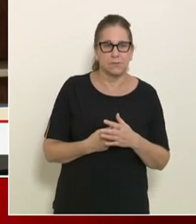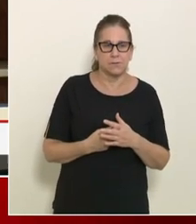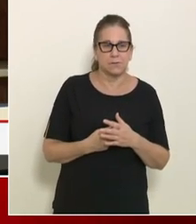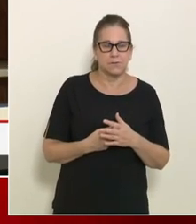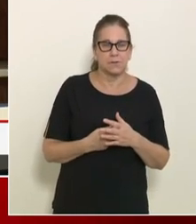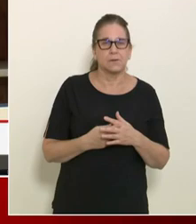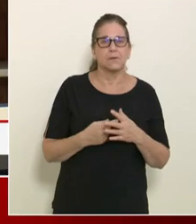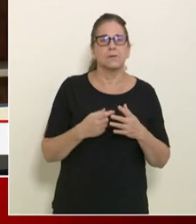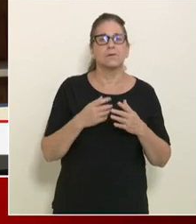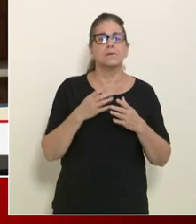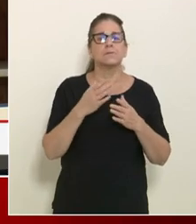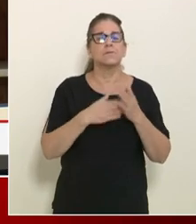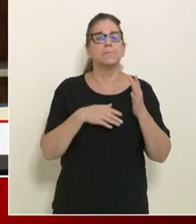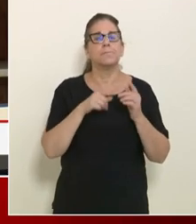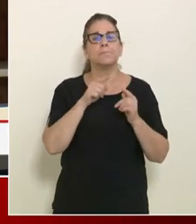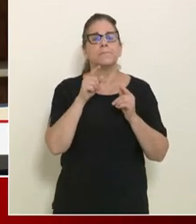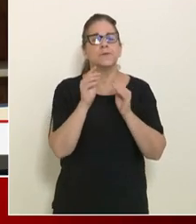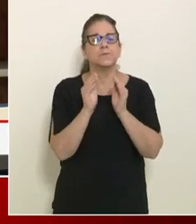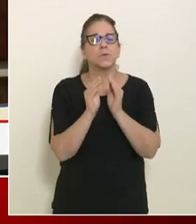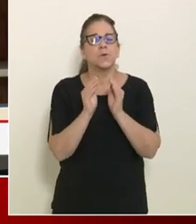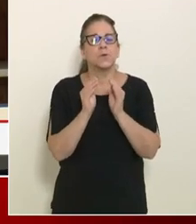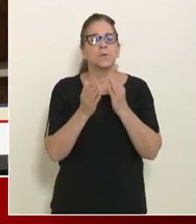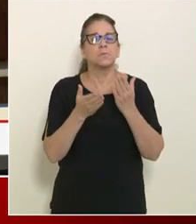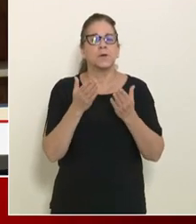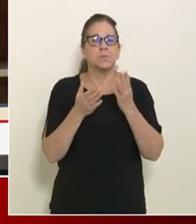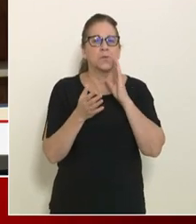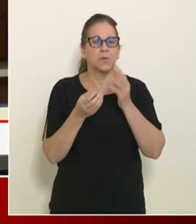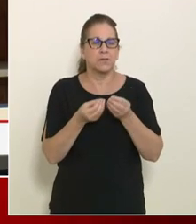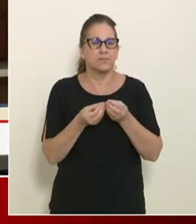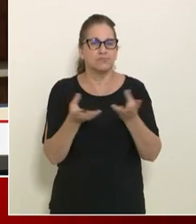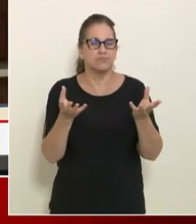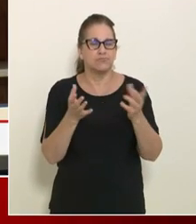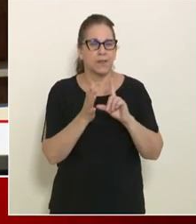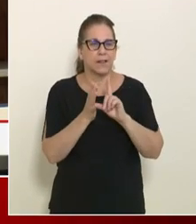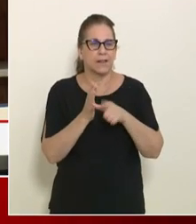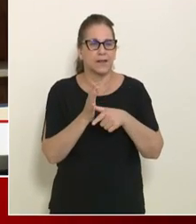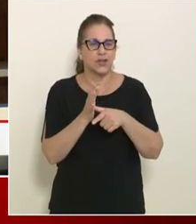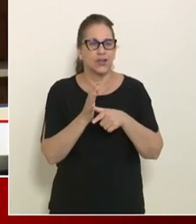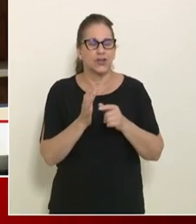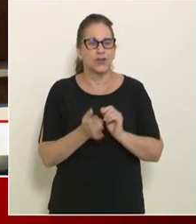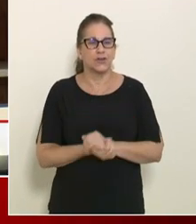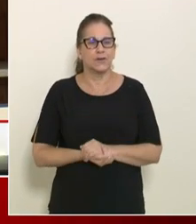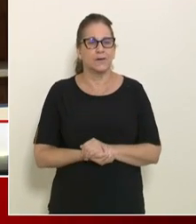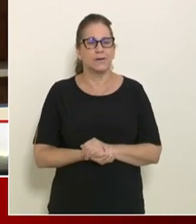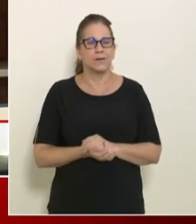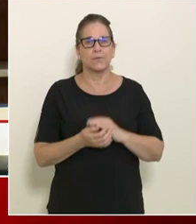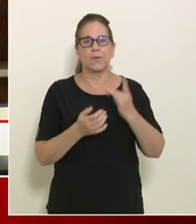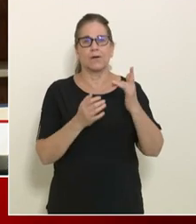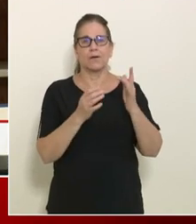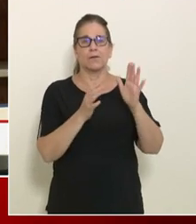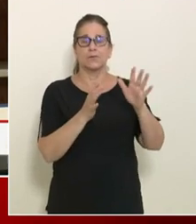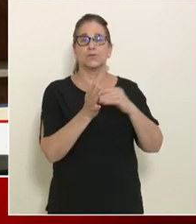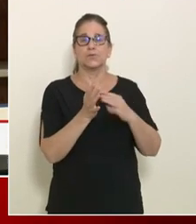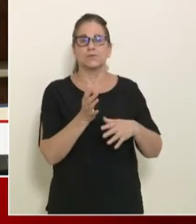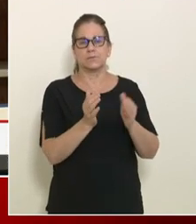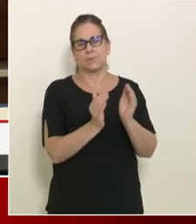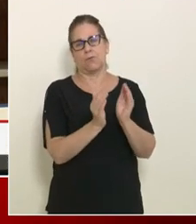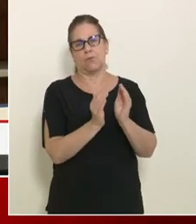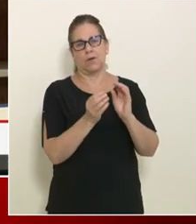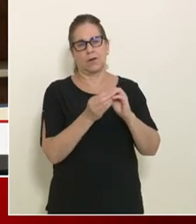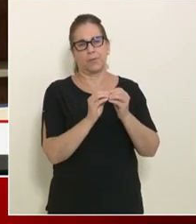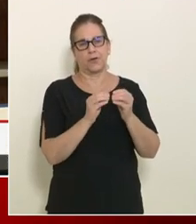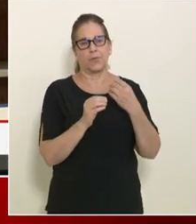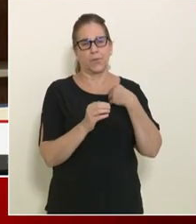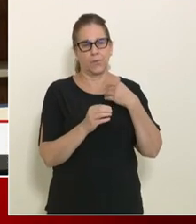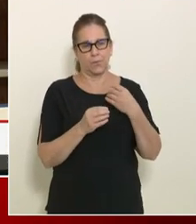that start later in the process because they have a smaller number of devices to distribute. But we will